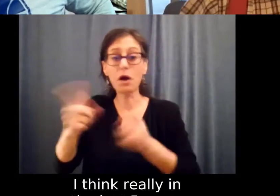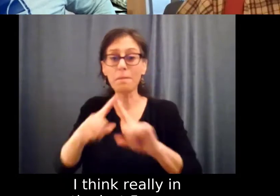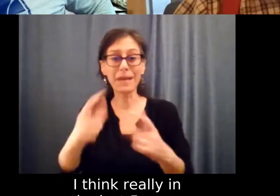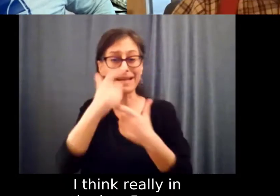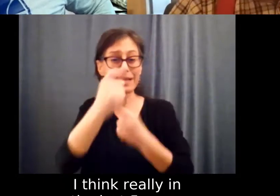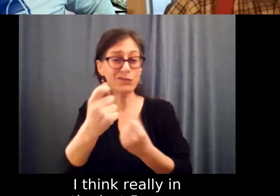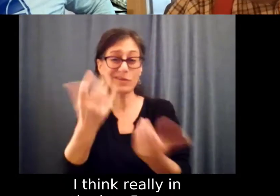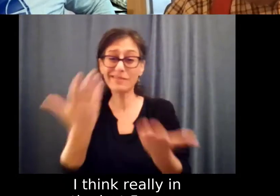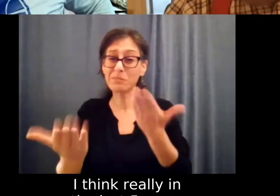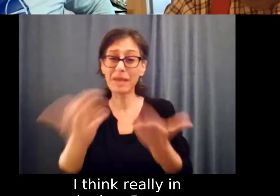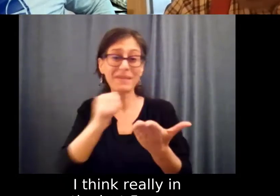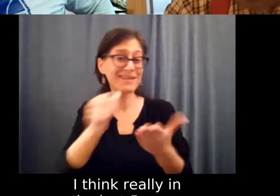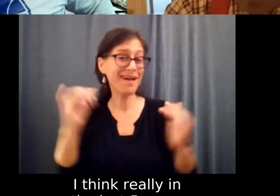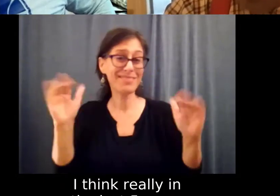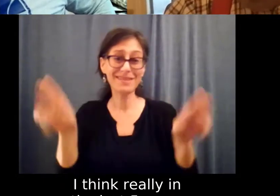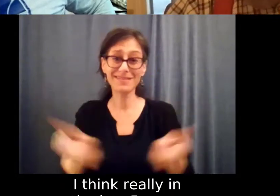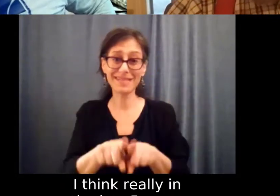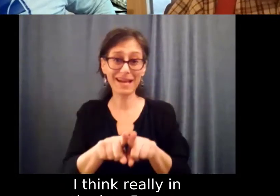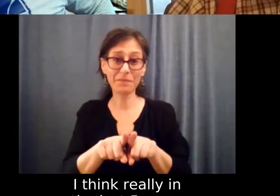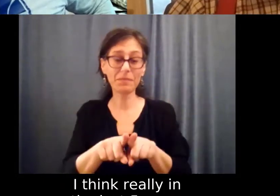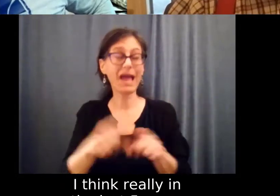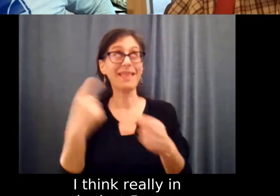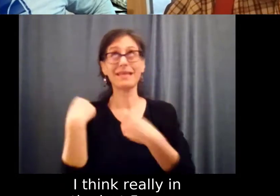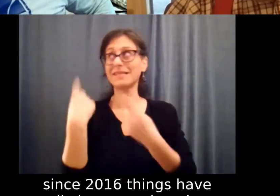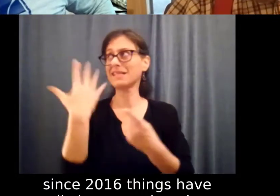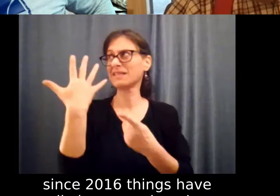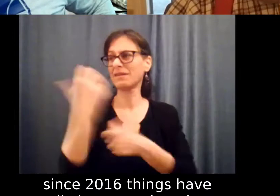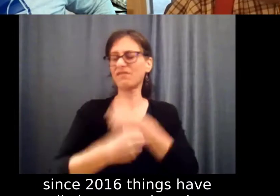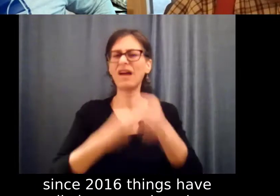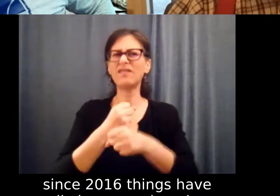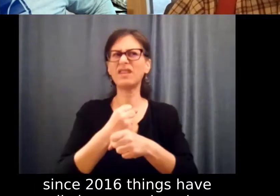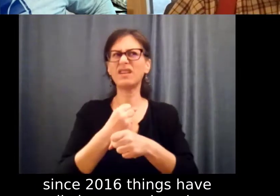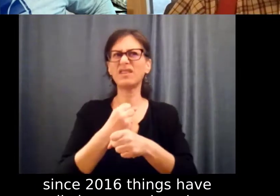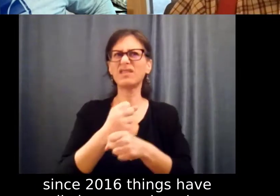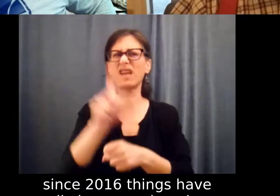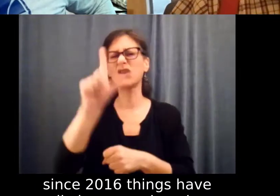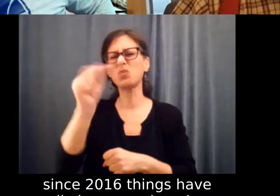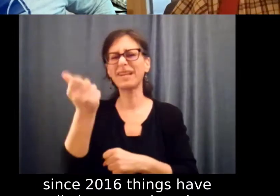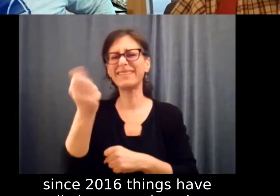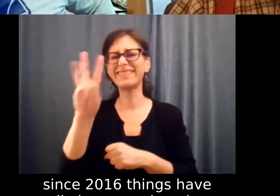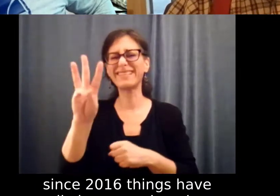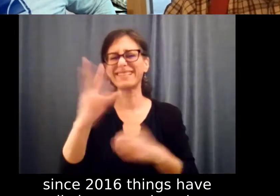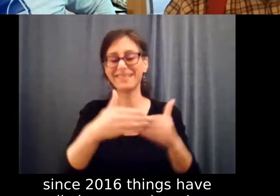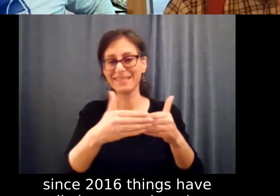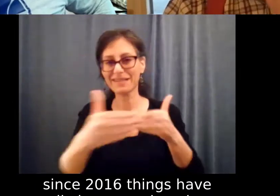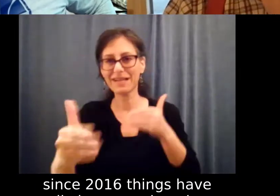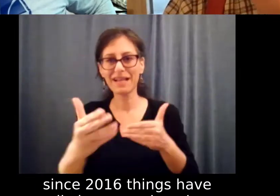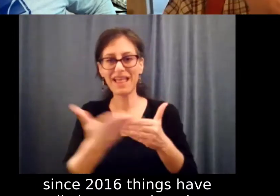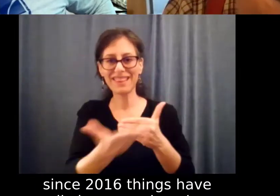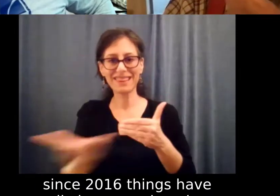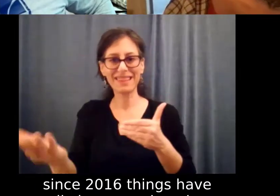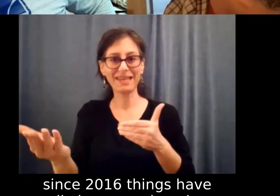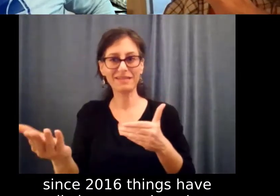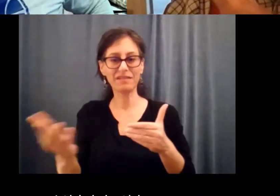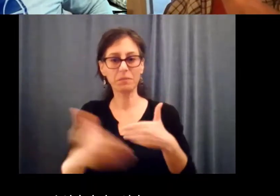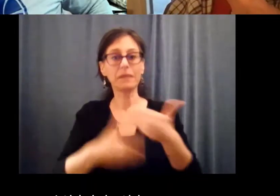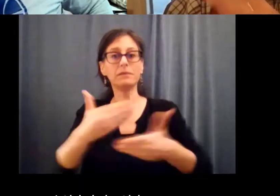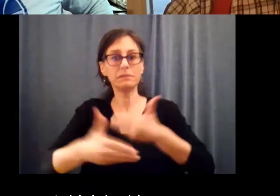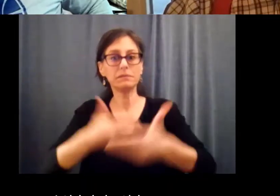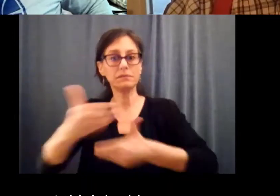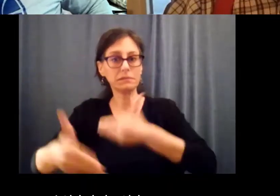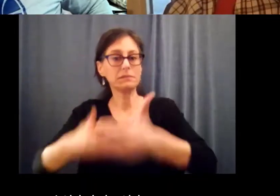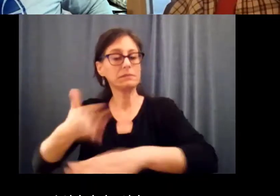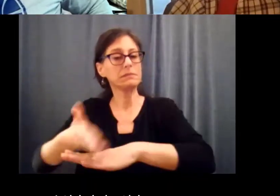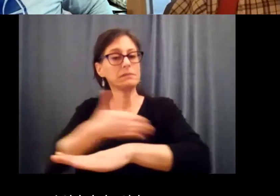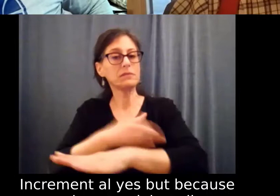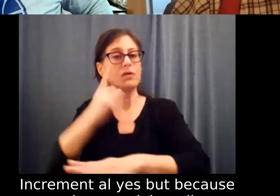I think really in the last 5 years, since like 2016, things have really been moving along, I think, in